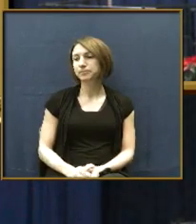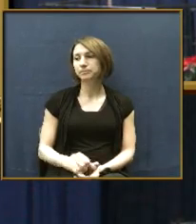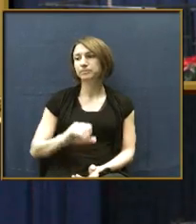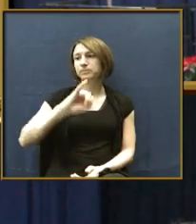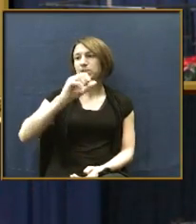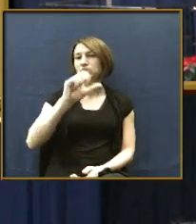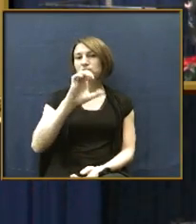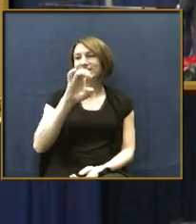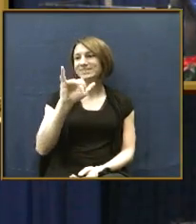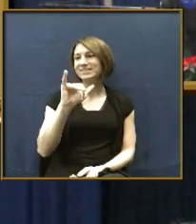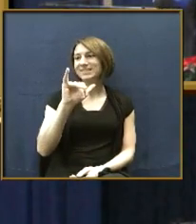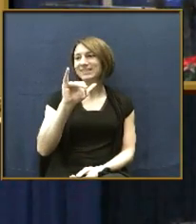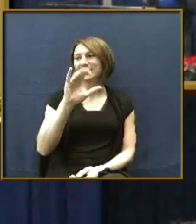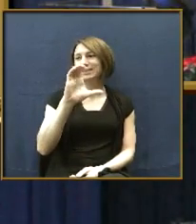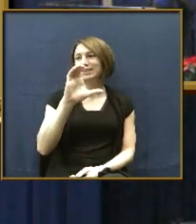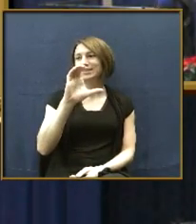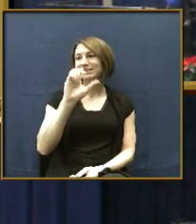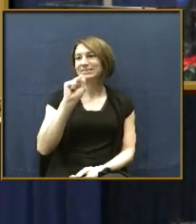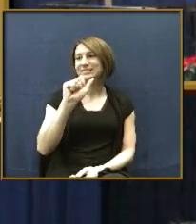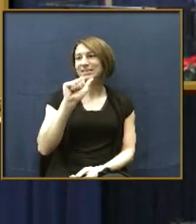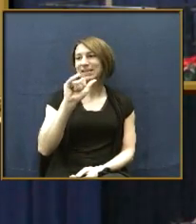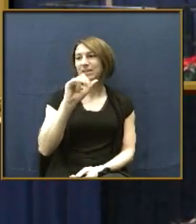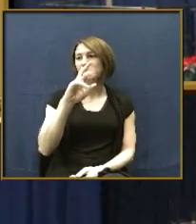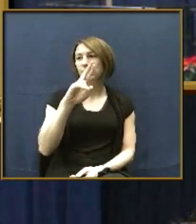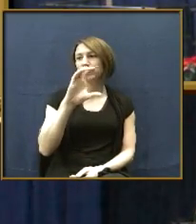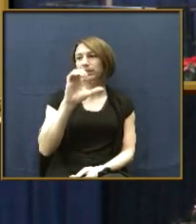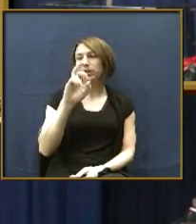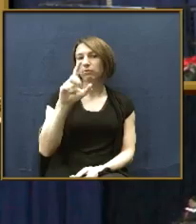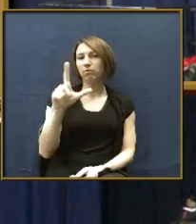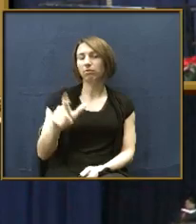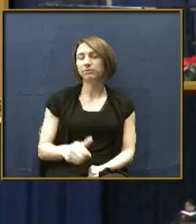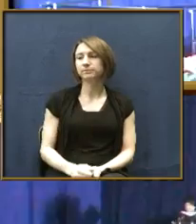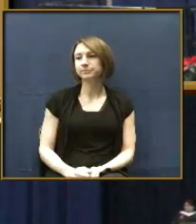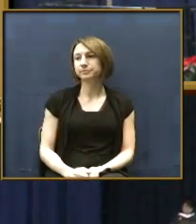JC Sailor Carroll.